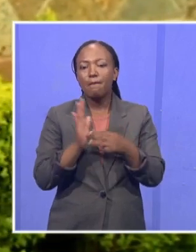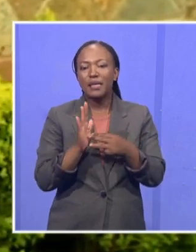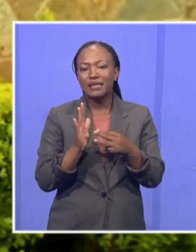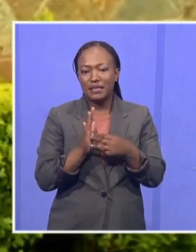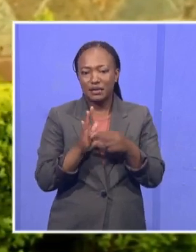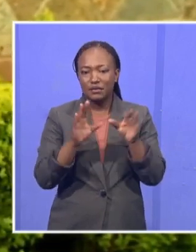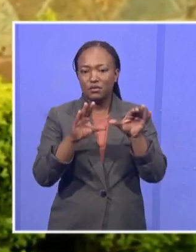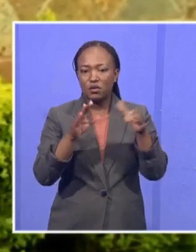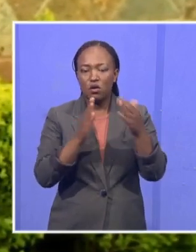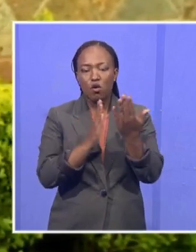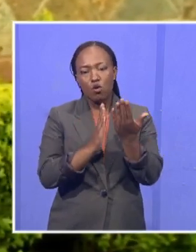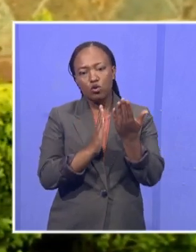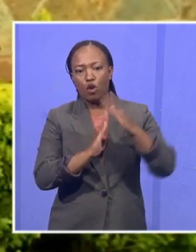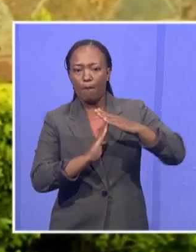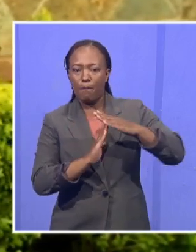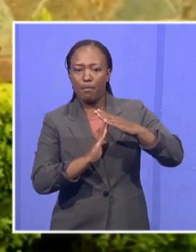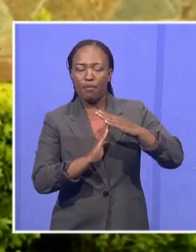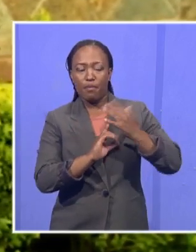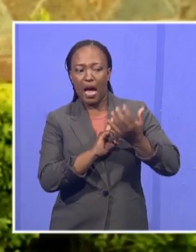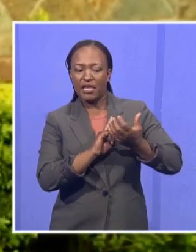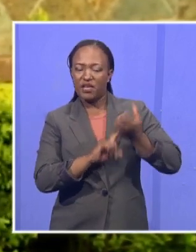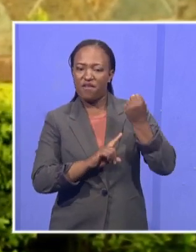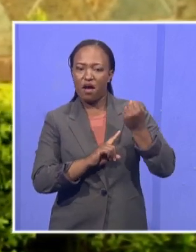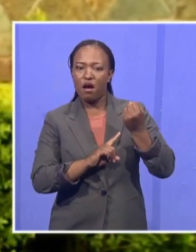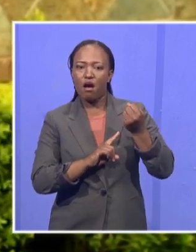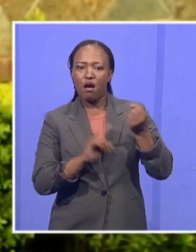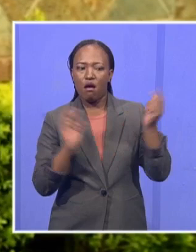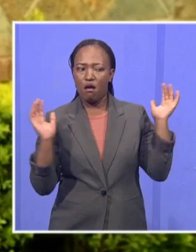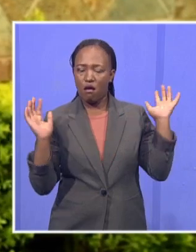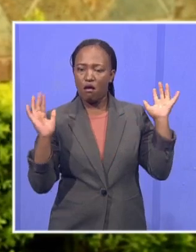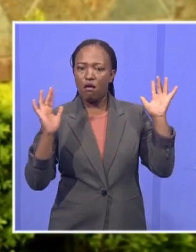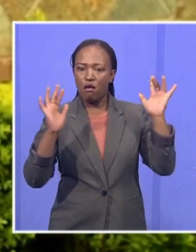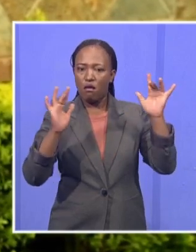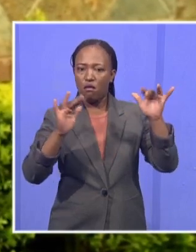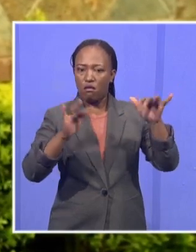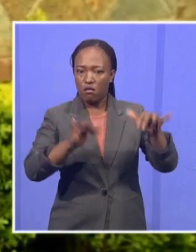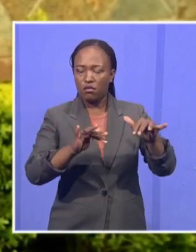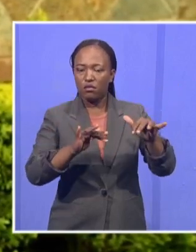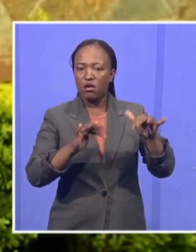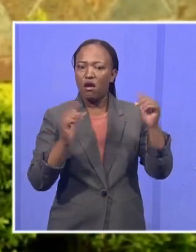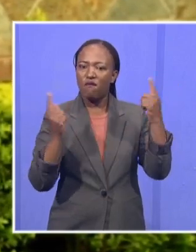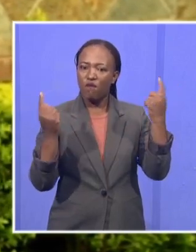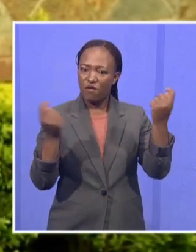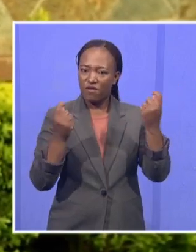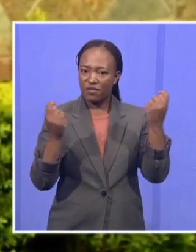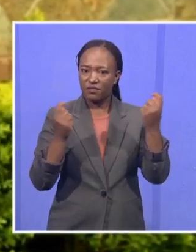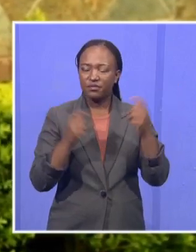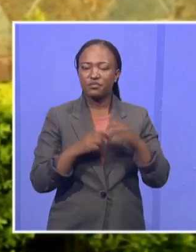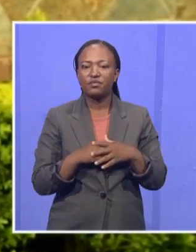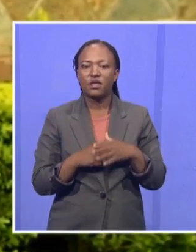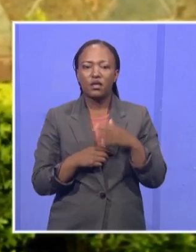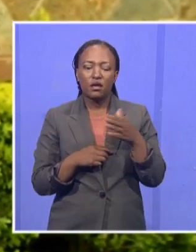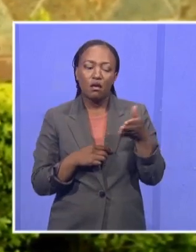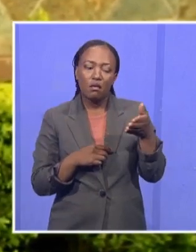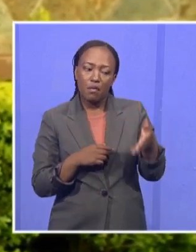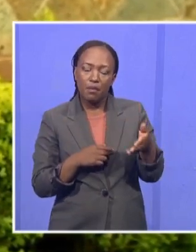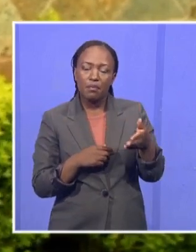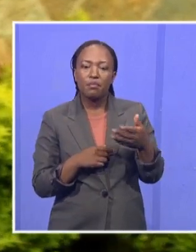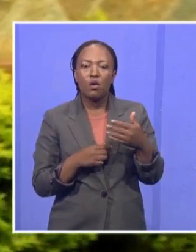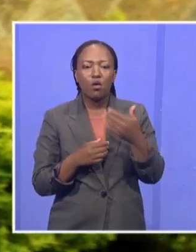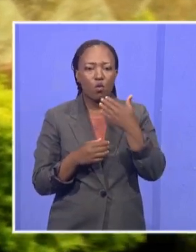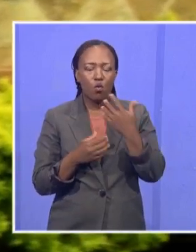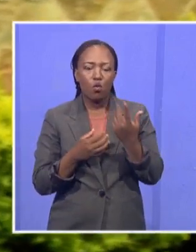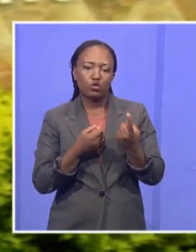top achievers who are gathered here to, of course, be part of this event. I'm joined by some of them here just